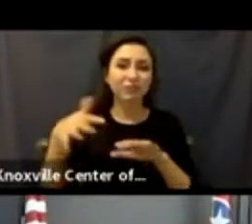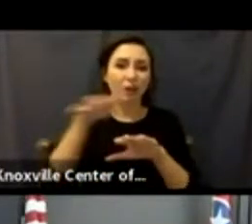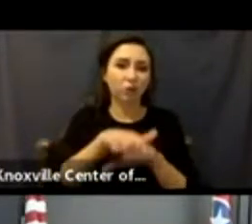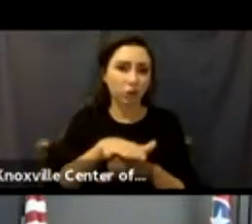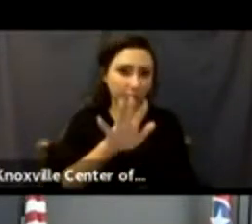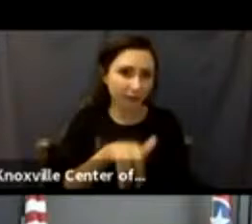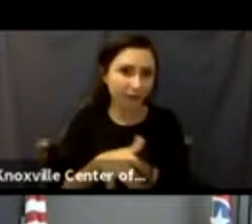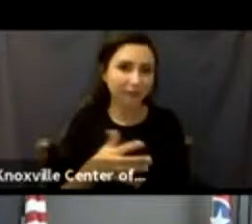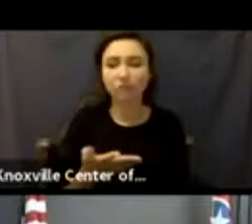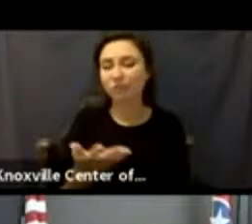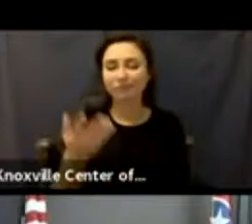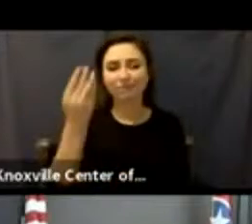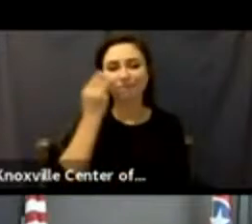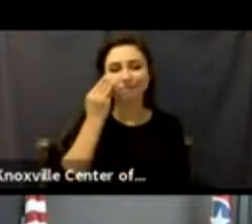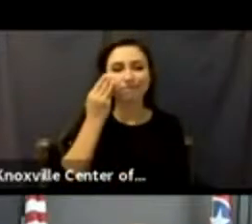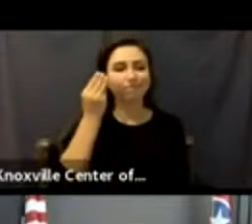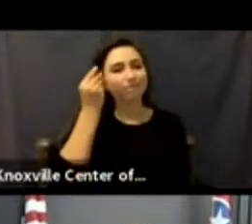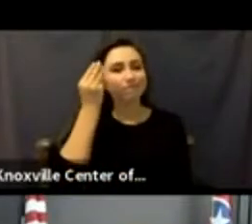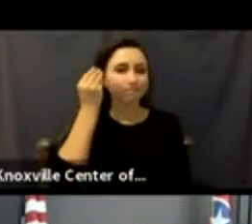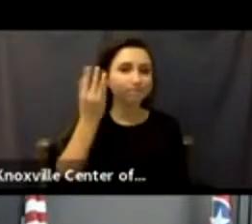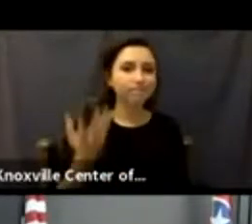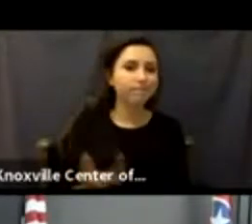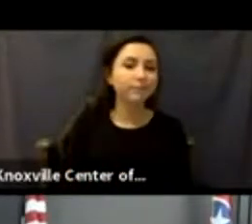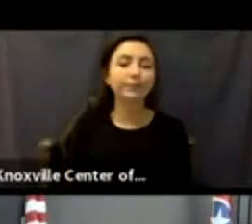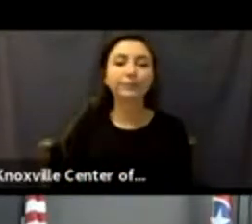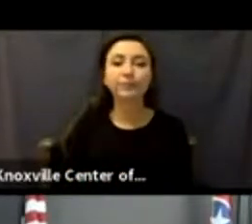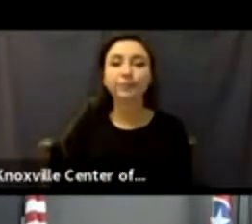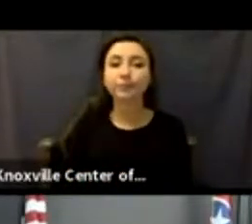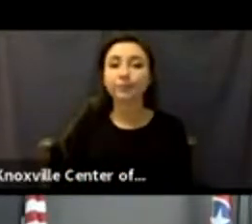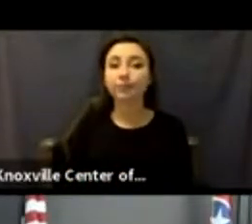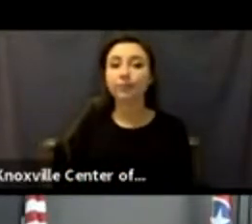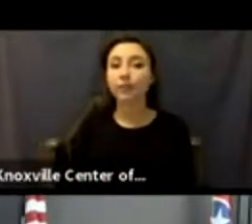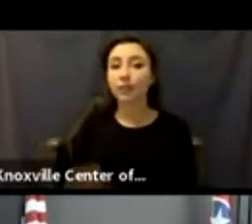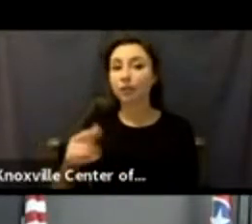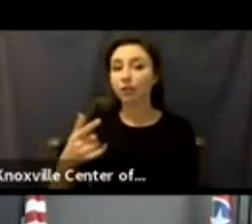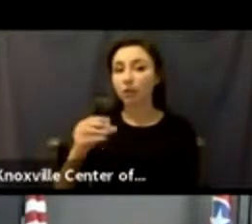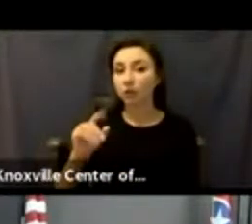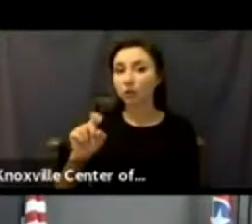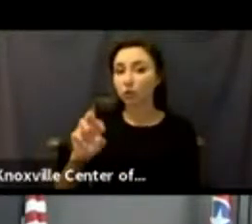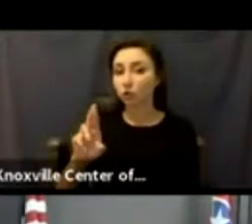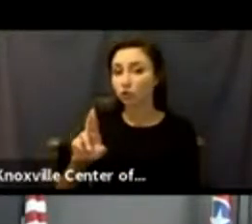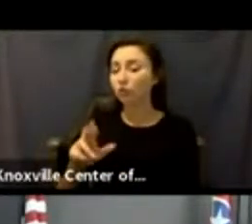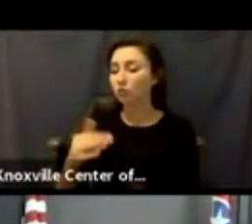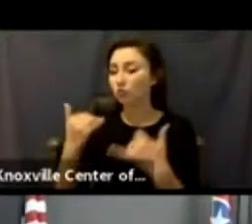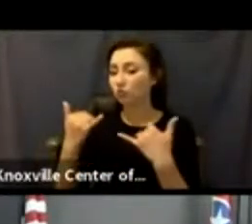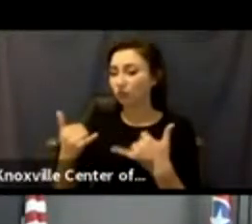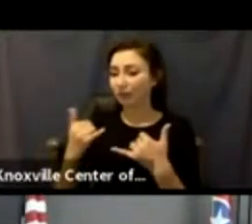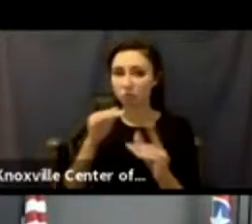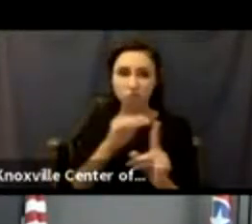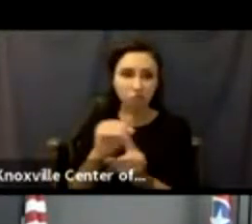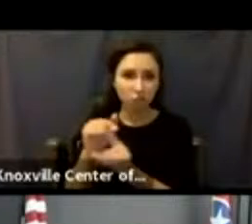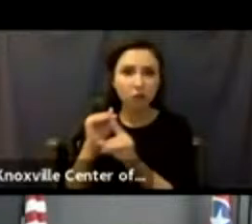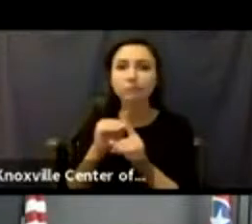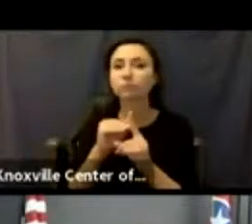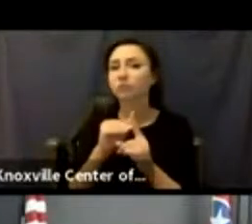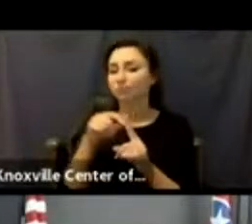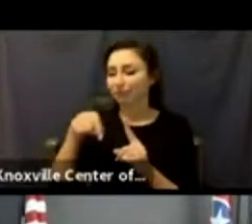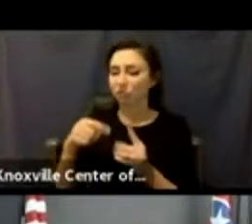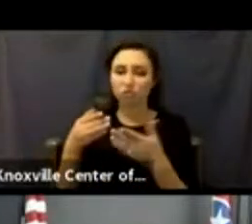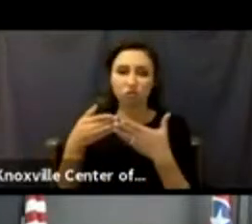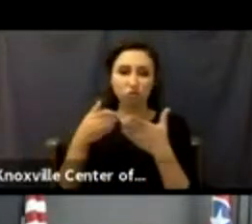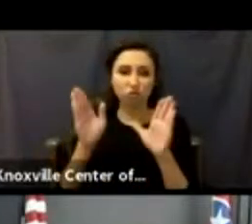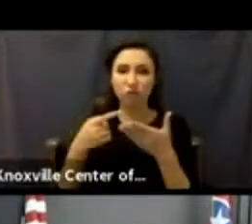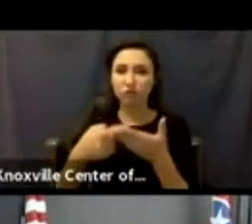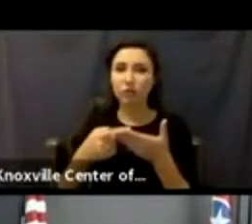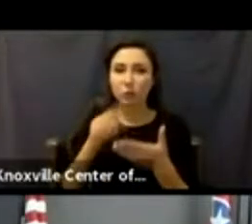thought. So to remind the board, we're in a period of general discussion, and we will need a motion